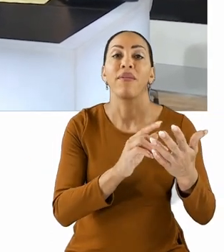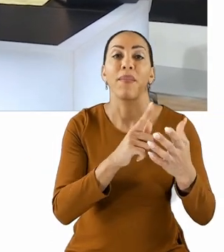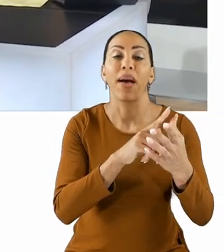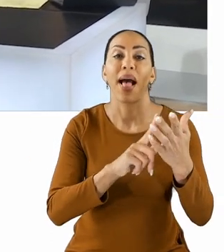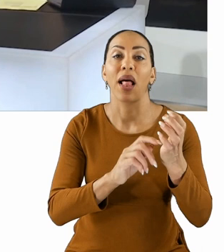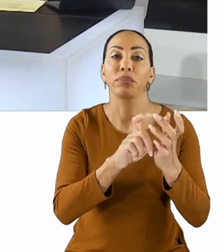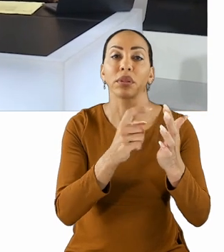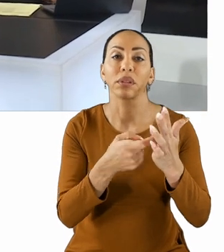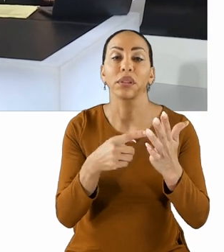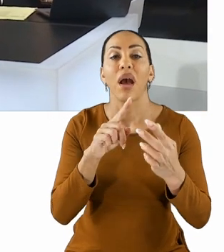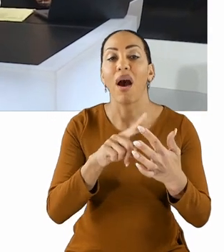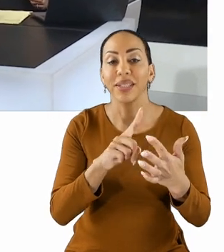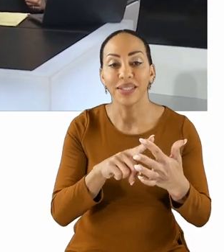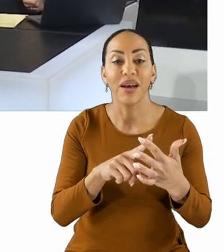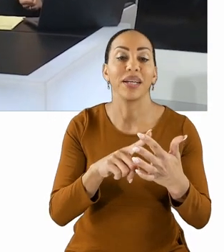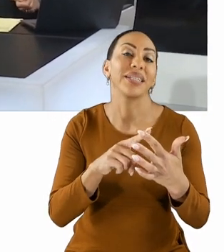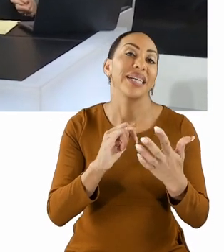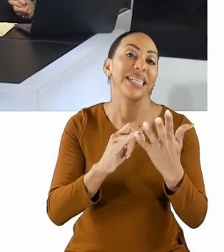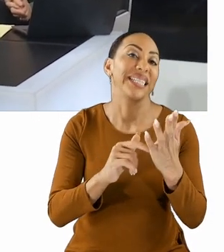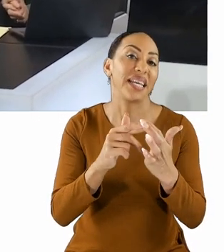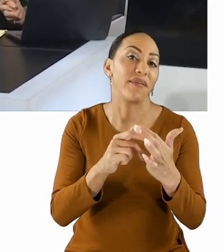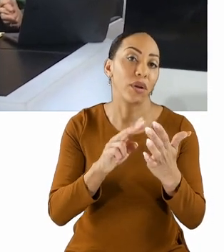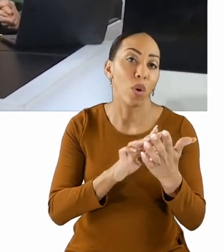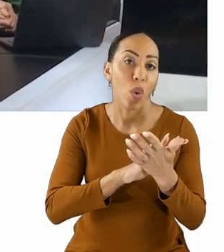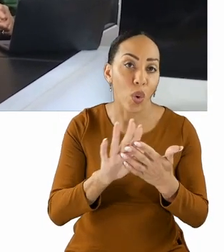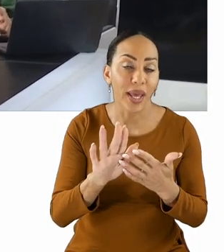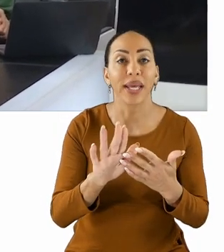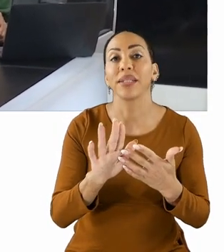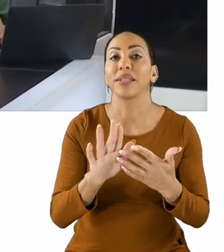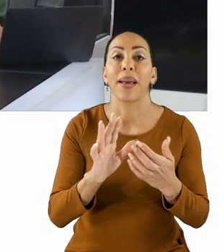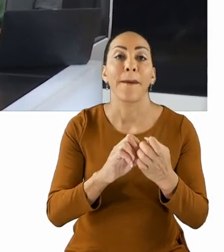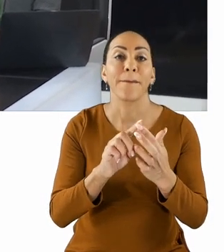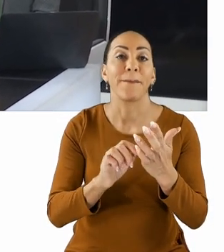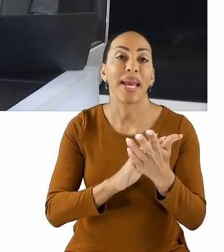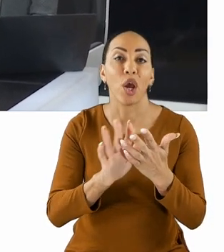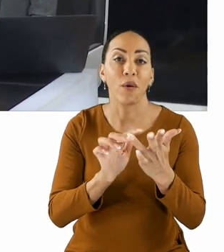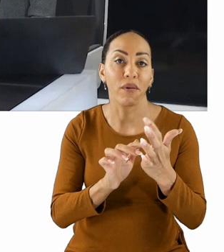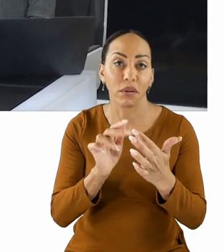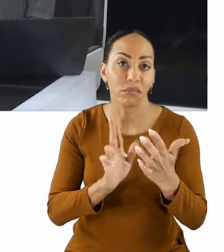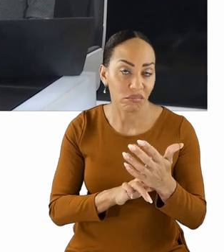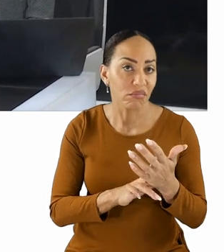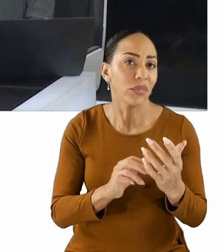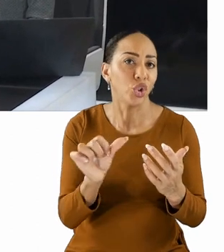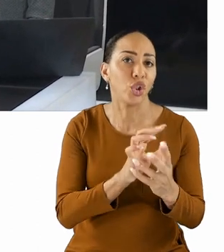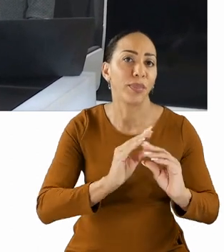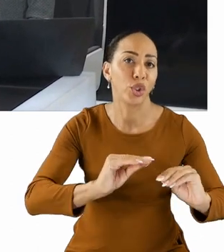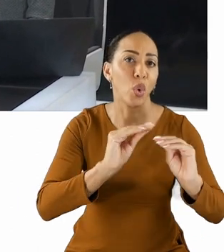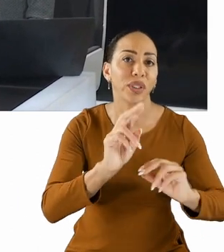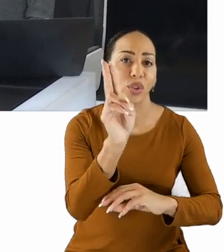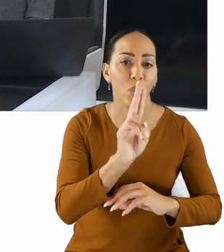and more recently Stephen Hawking, history is full of disabled people who changed the world. But exclusive research from ITV News shows